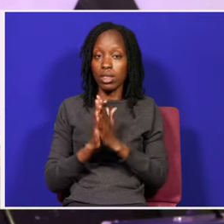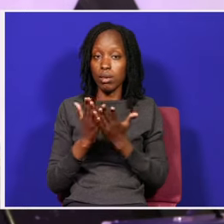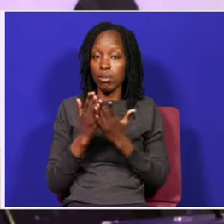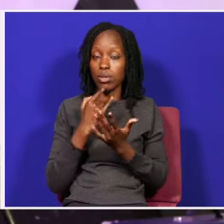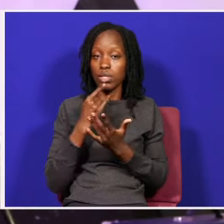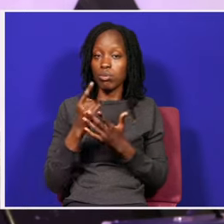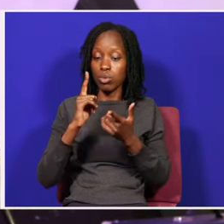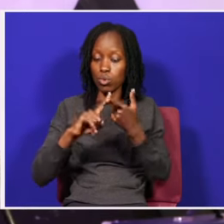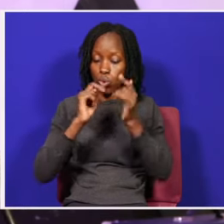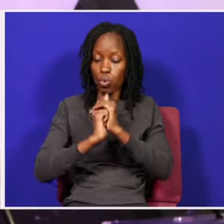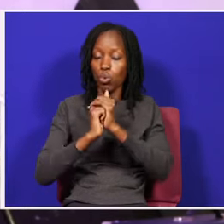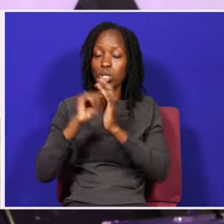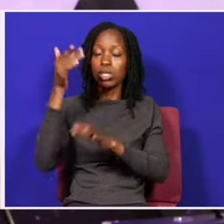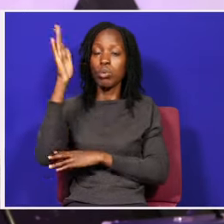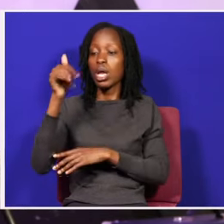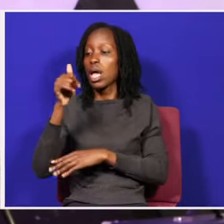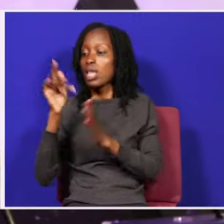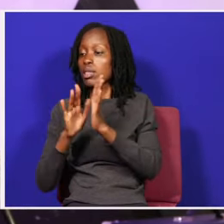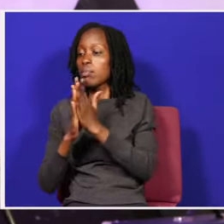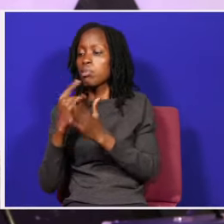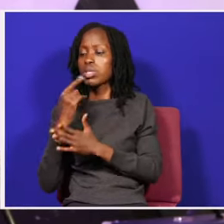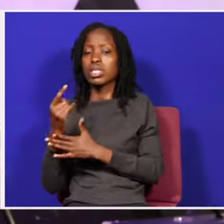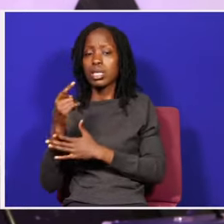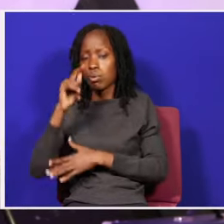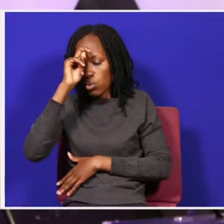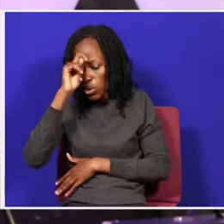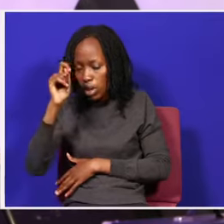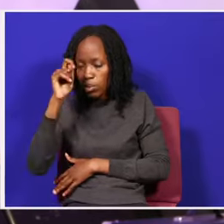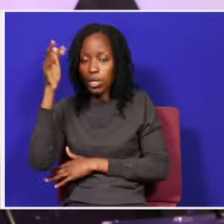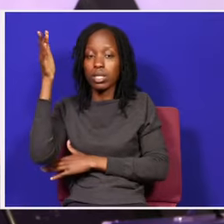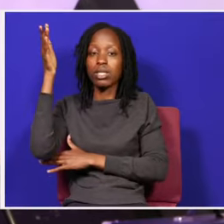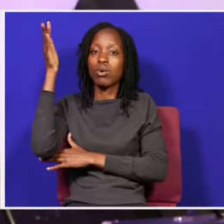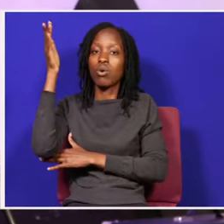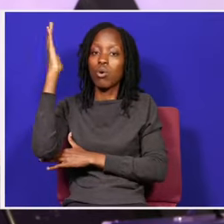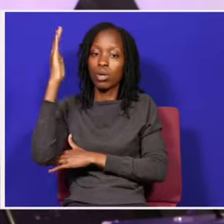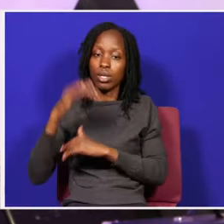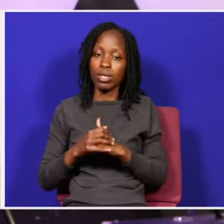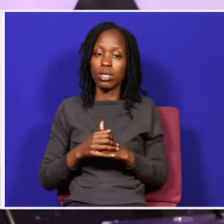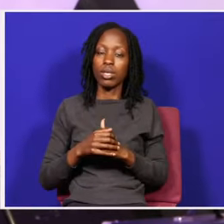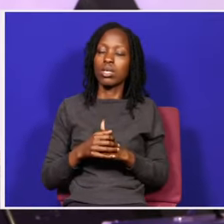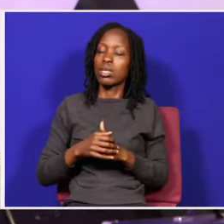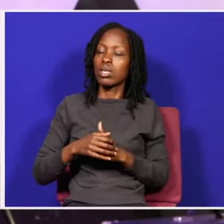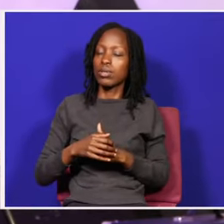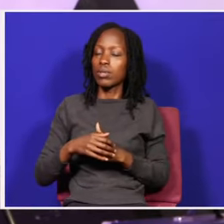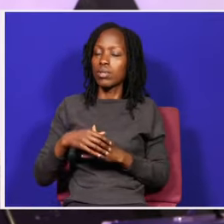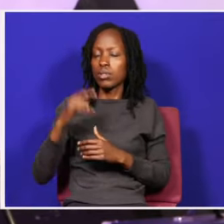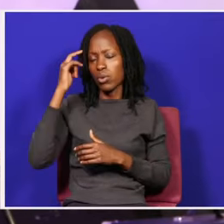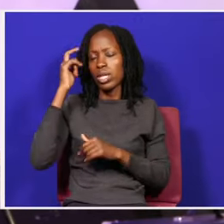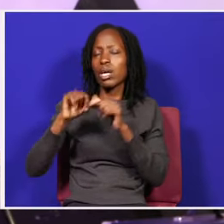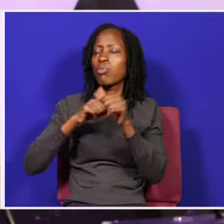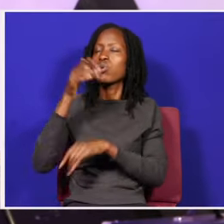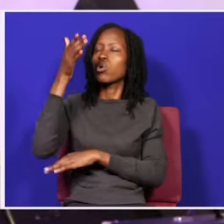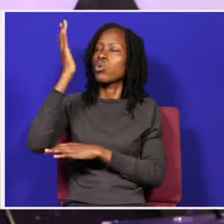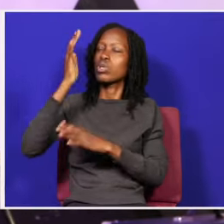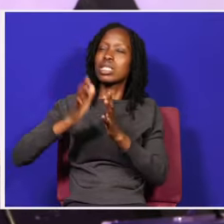to worship God. Another version says to fear God, which basically is to reverence the greatness and the goodness of